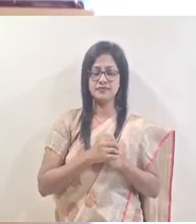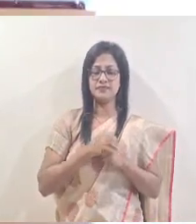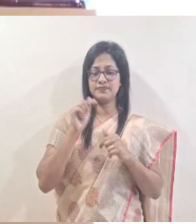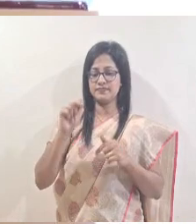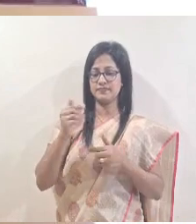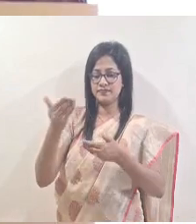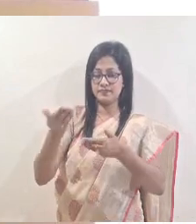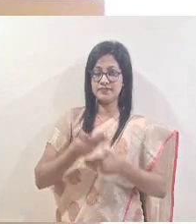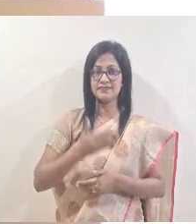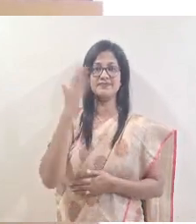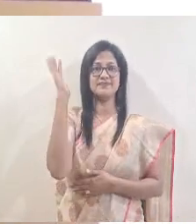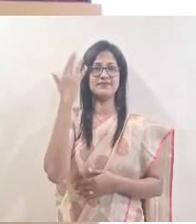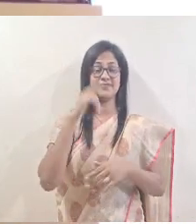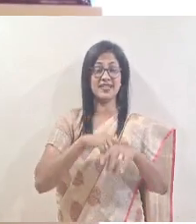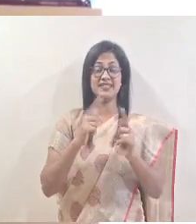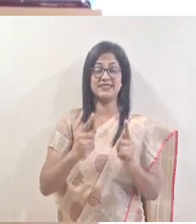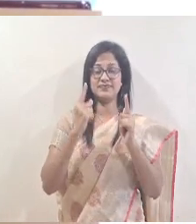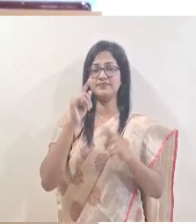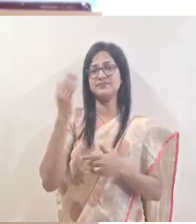to invite the next presenter.